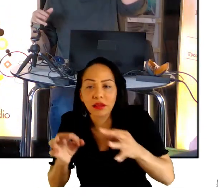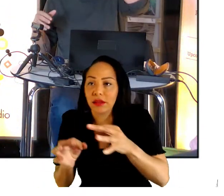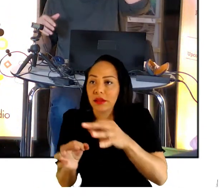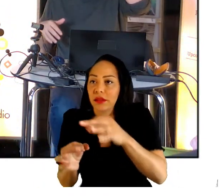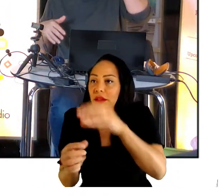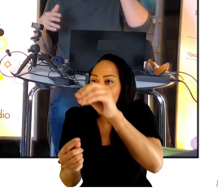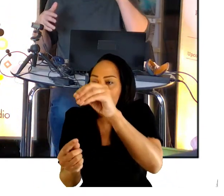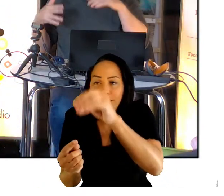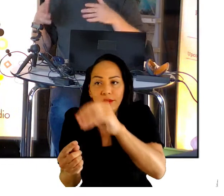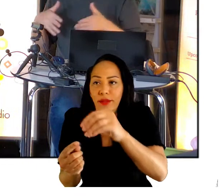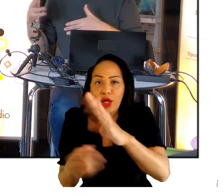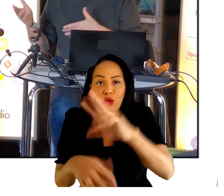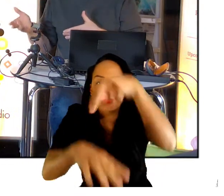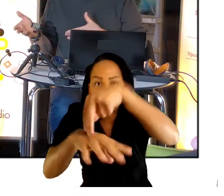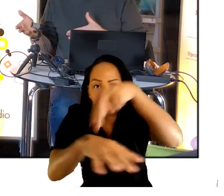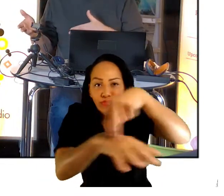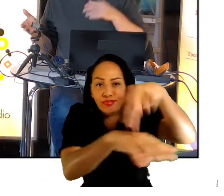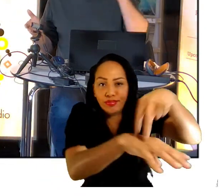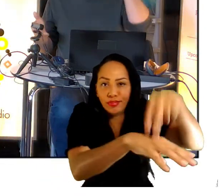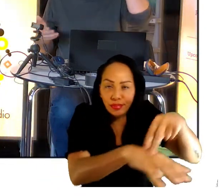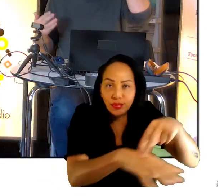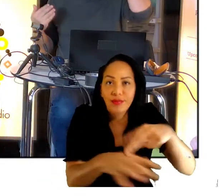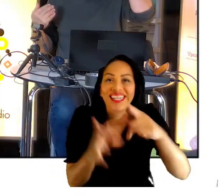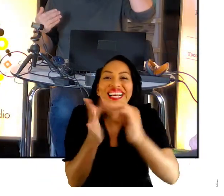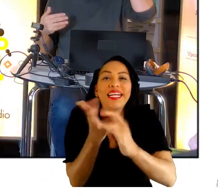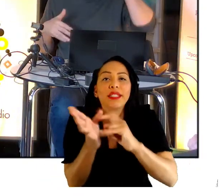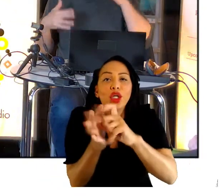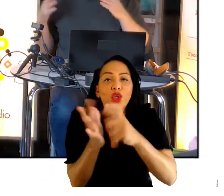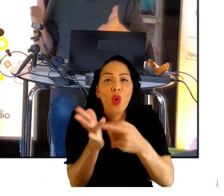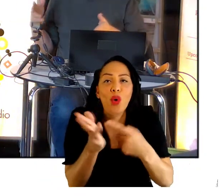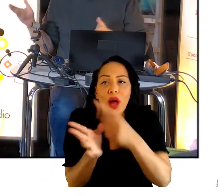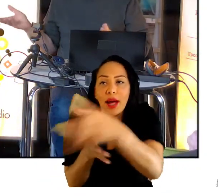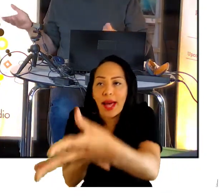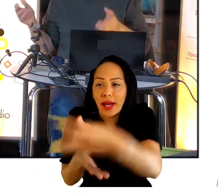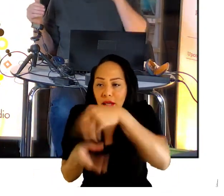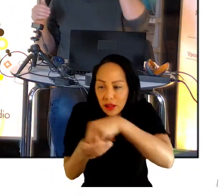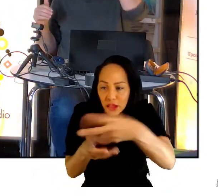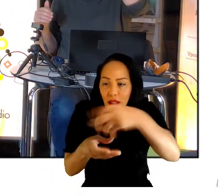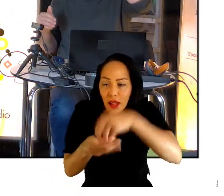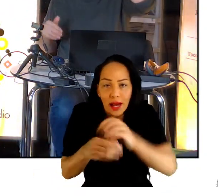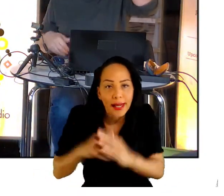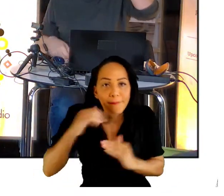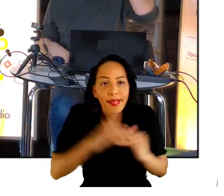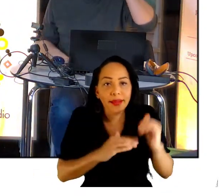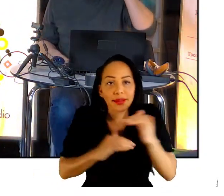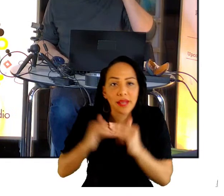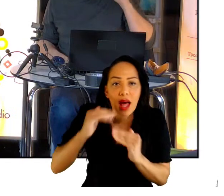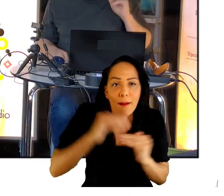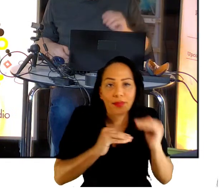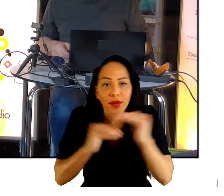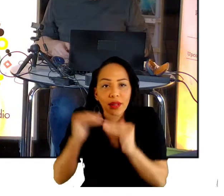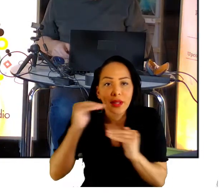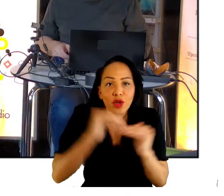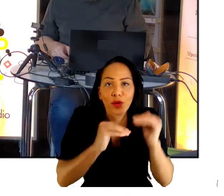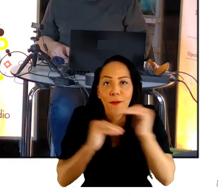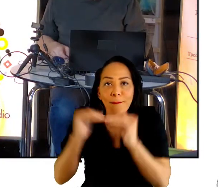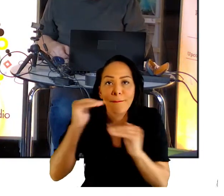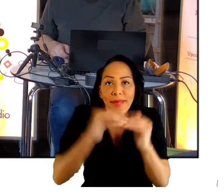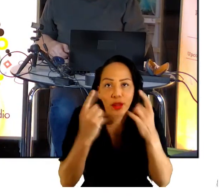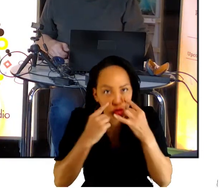progressive quality to it, which fits in well with the idea of creating a show. And